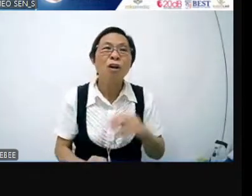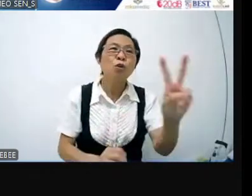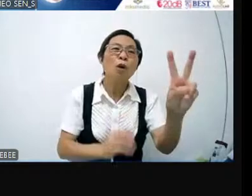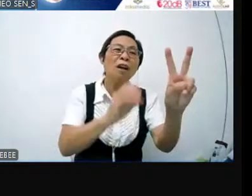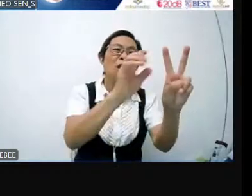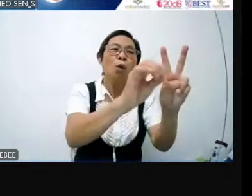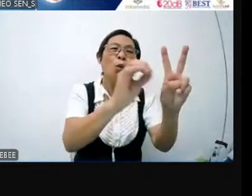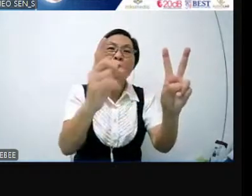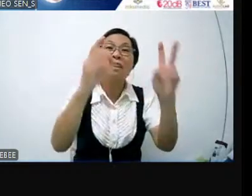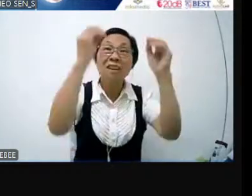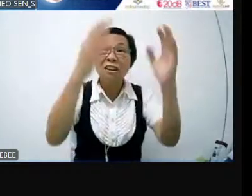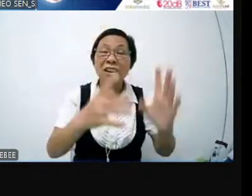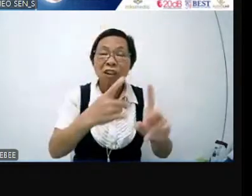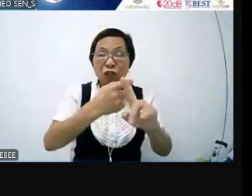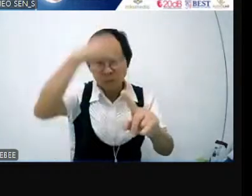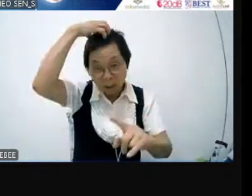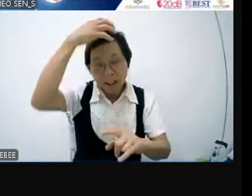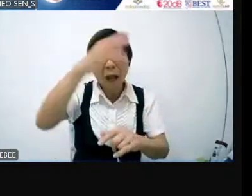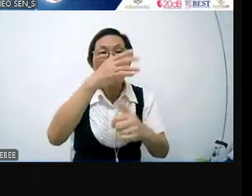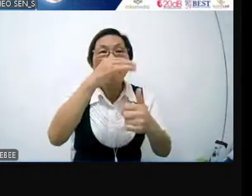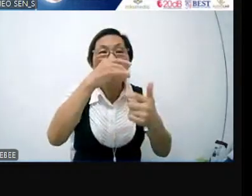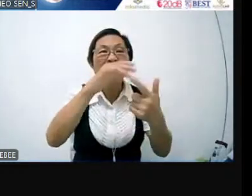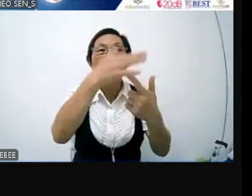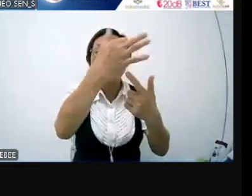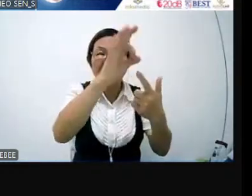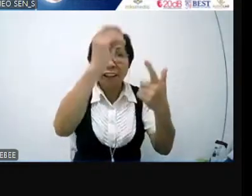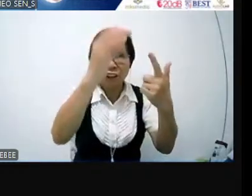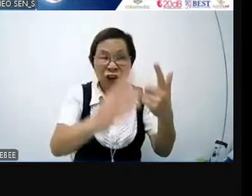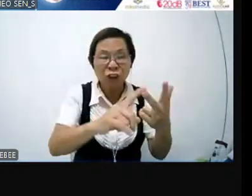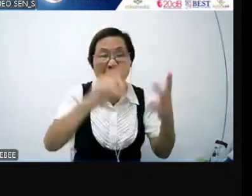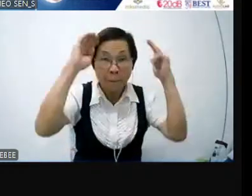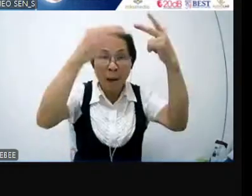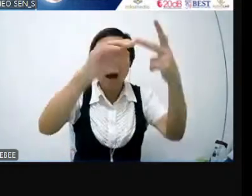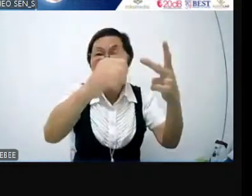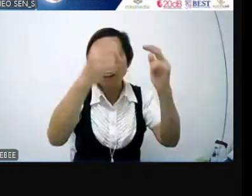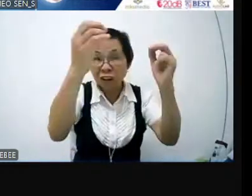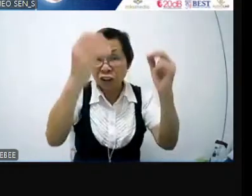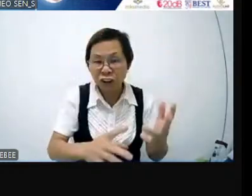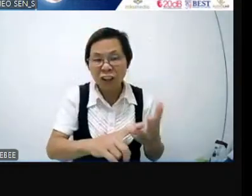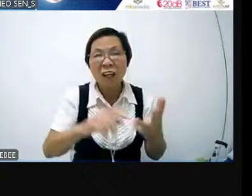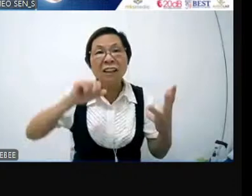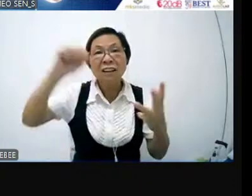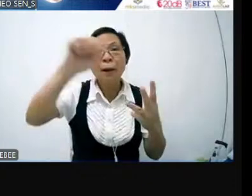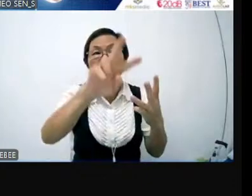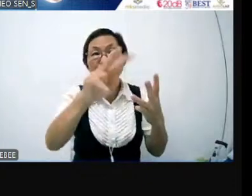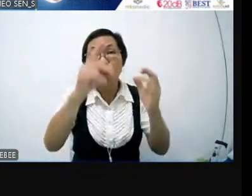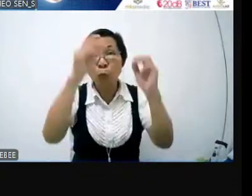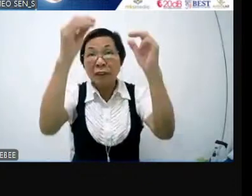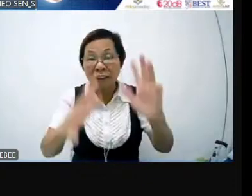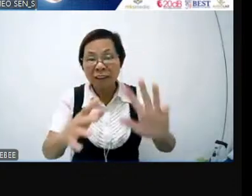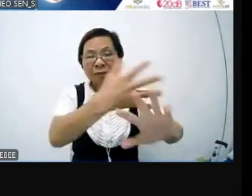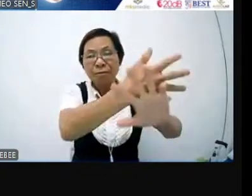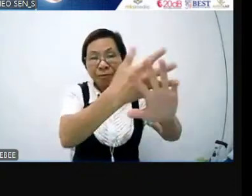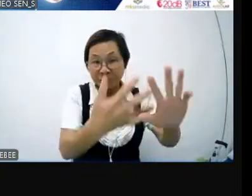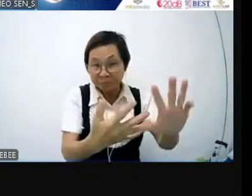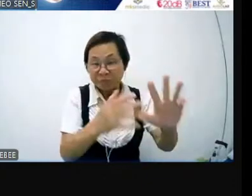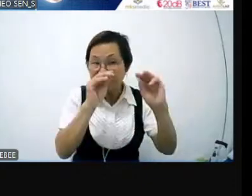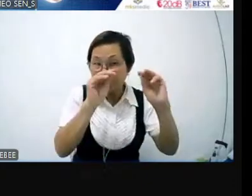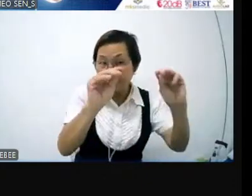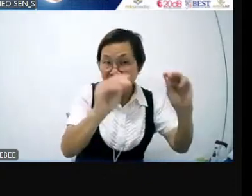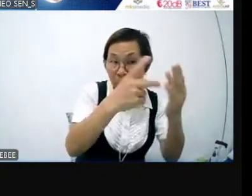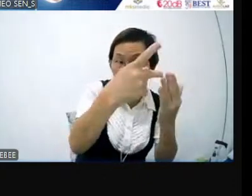from Selangor, followed by Melaka 19, Pahang 10, and Sabah 21. In terms of teaching